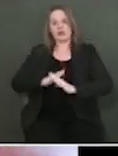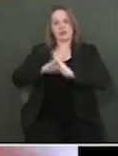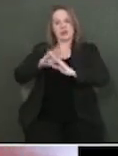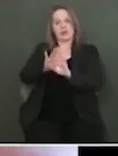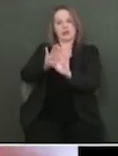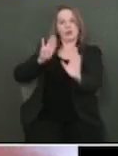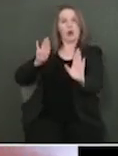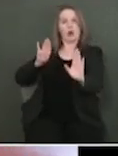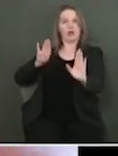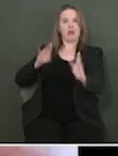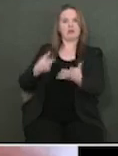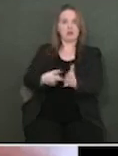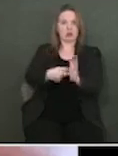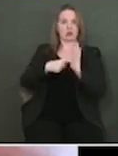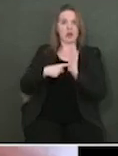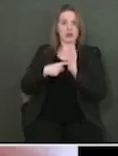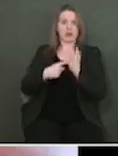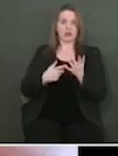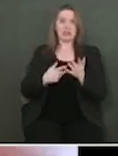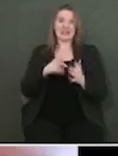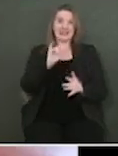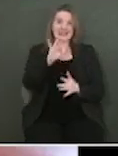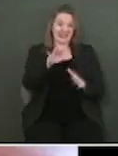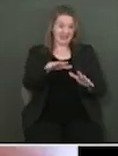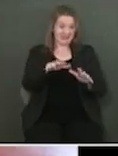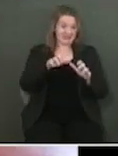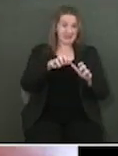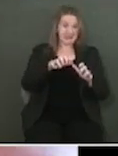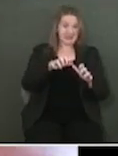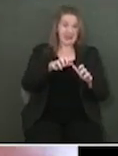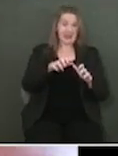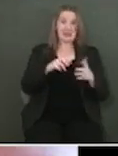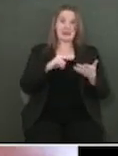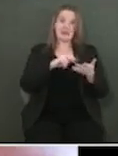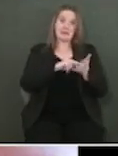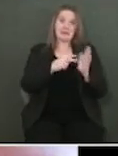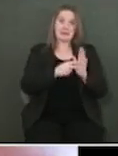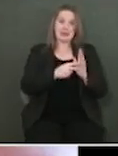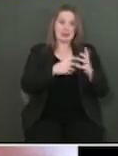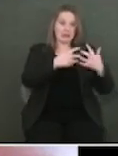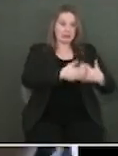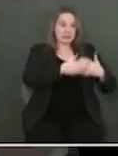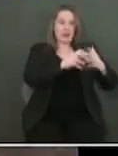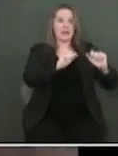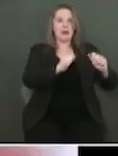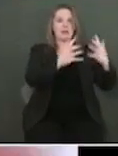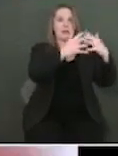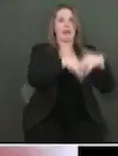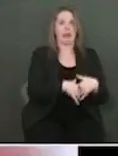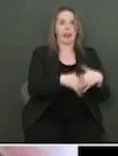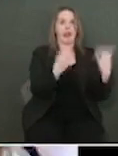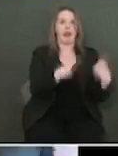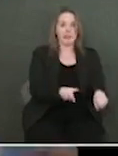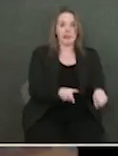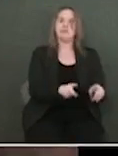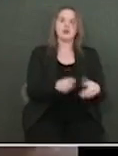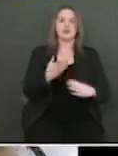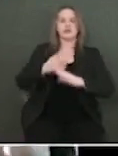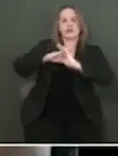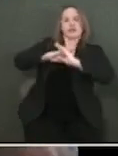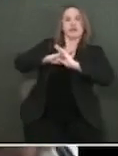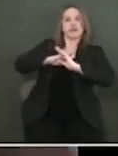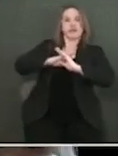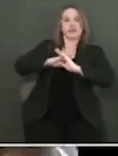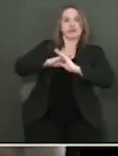freeze up and cause it to not work properly and ultimately take the whole plant down. And so when we build structures, it's to